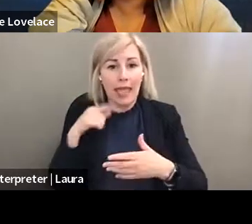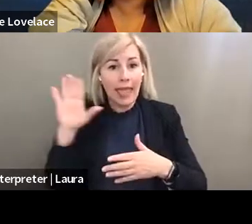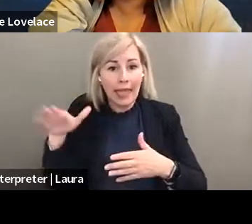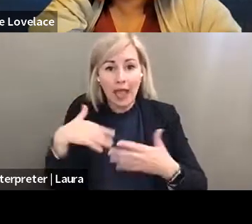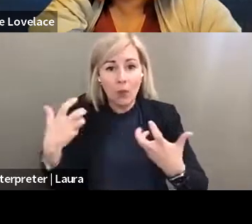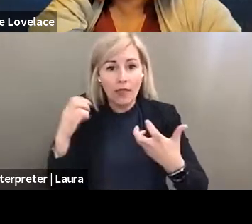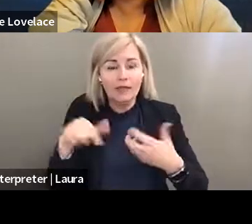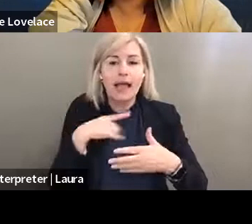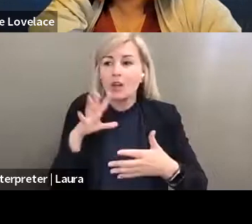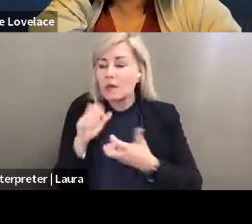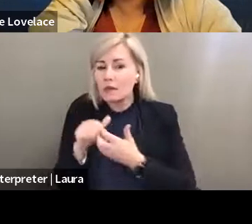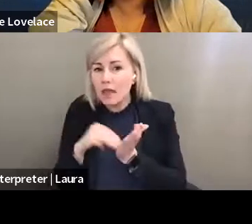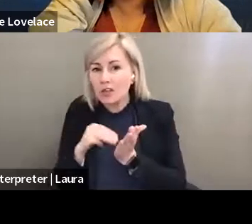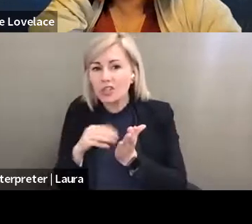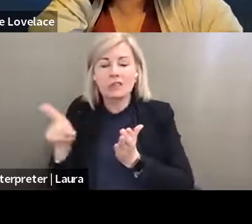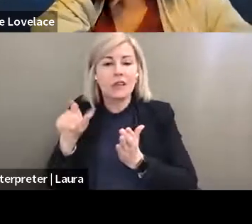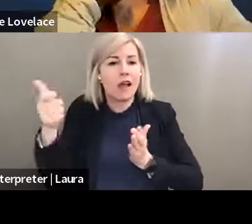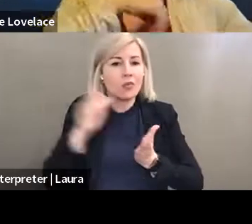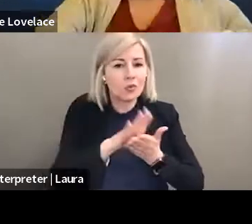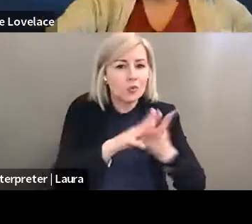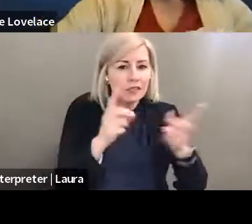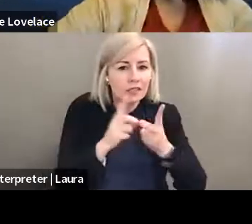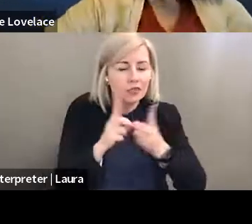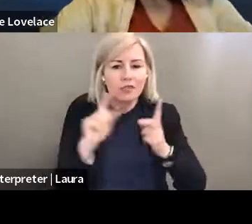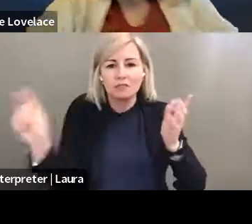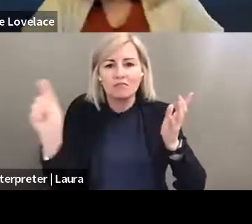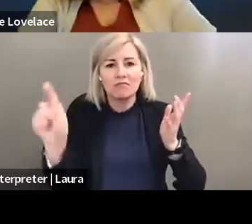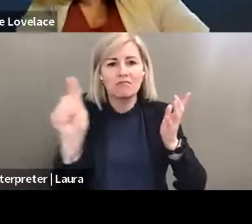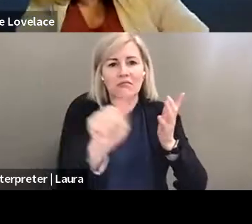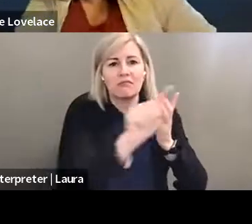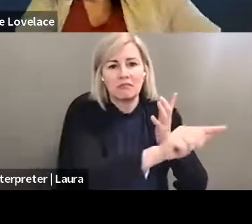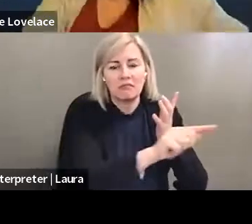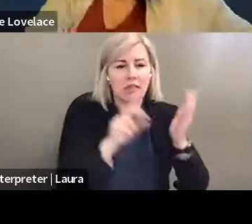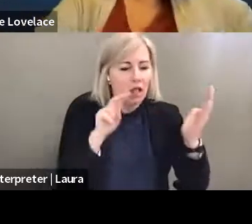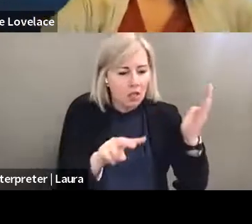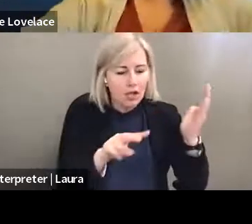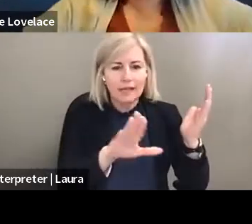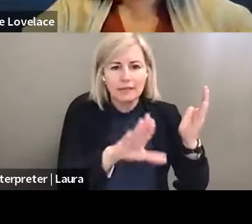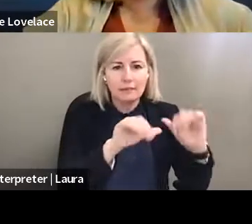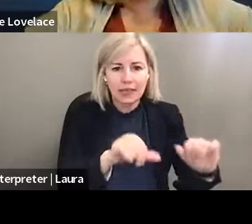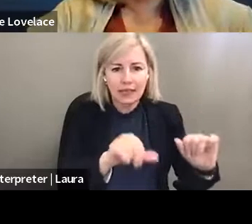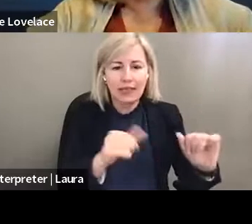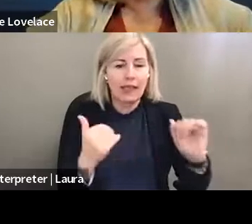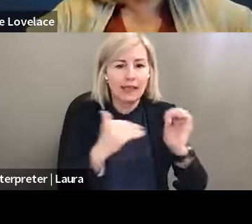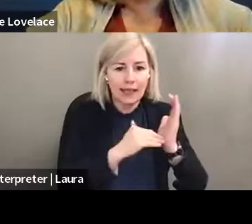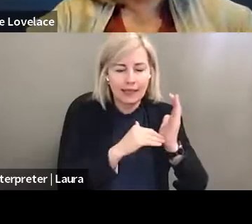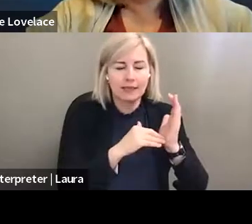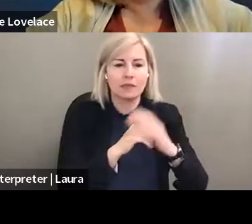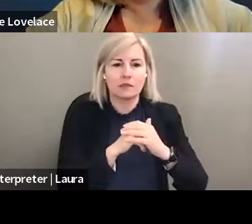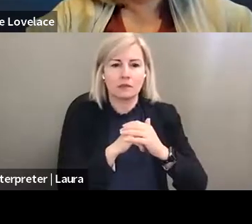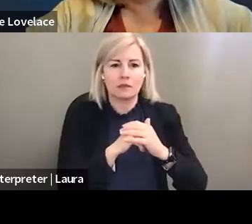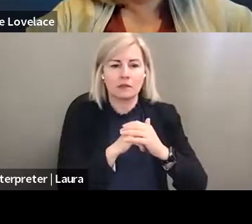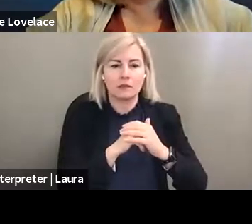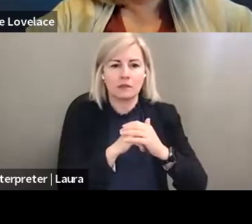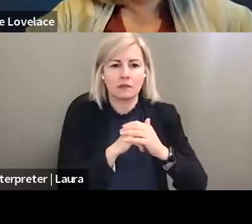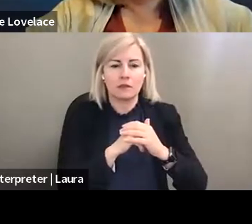I talk to doctors, I talk to other school districts, and also look at my son's ability, because again, I think when it comes